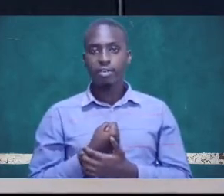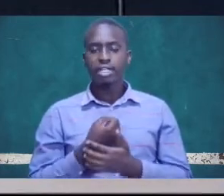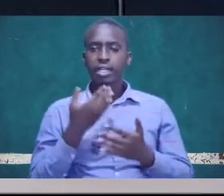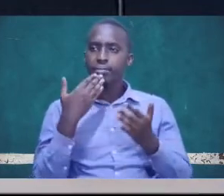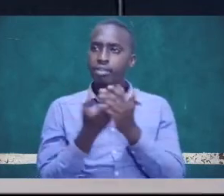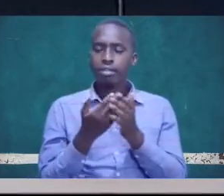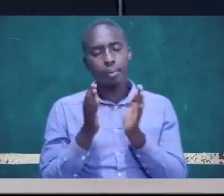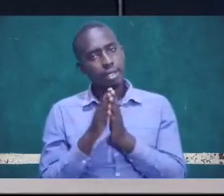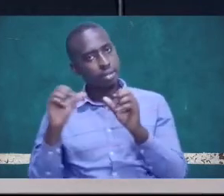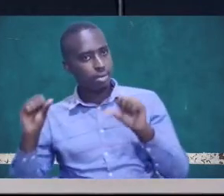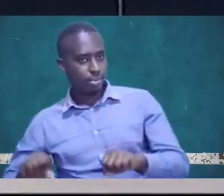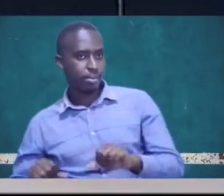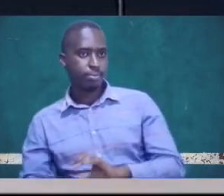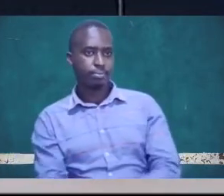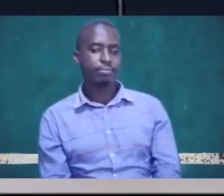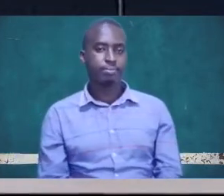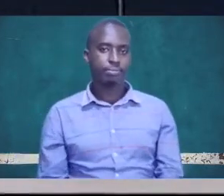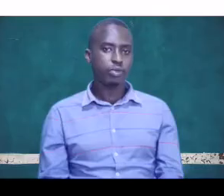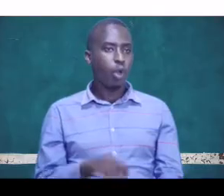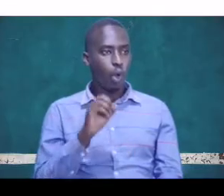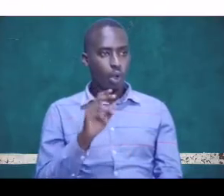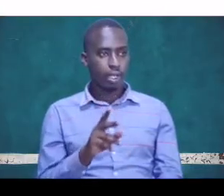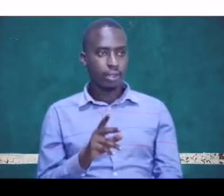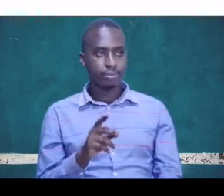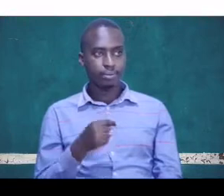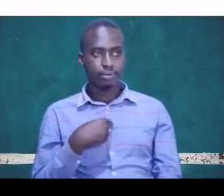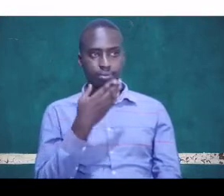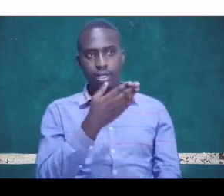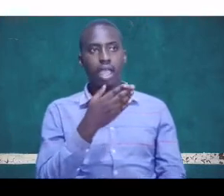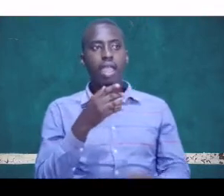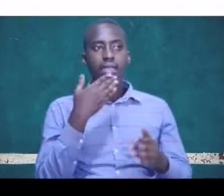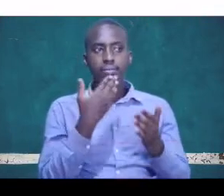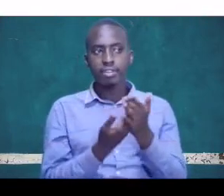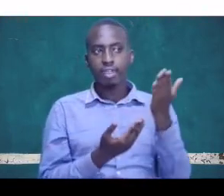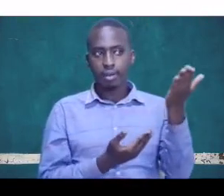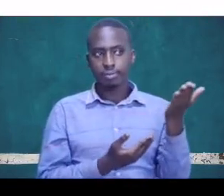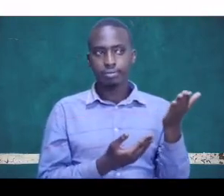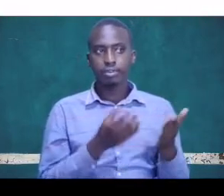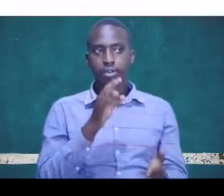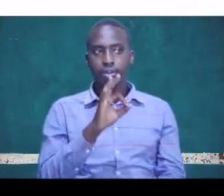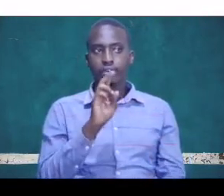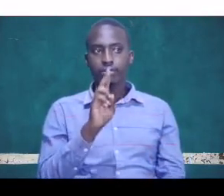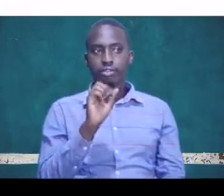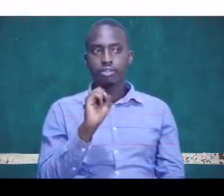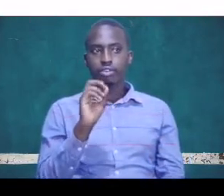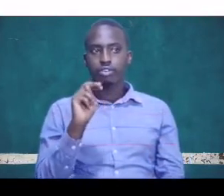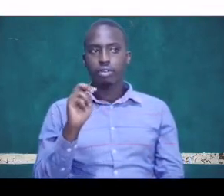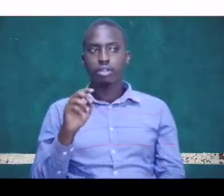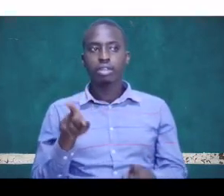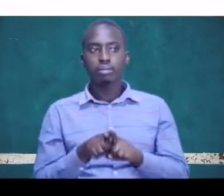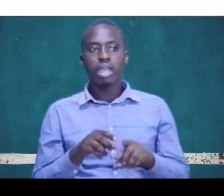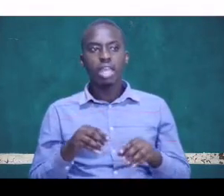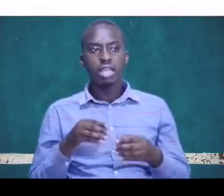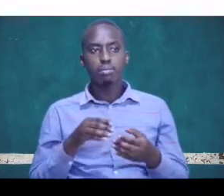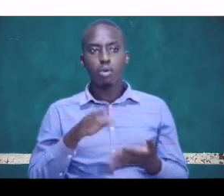disadvantages, right? So we have the advantage here, number 1. Fusion is more productive